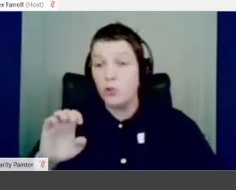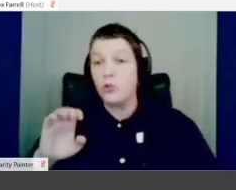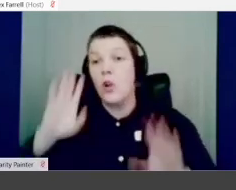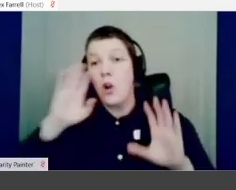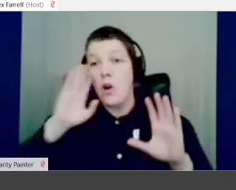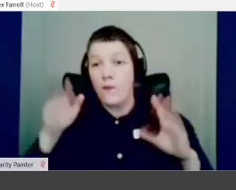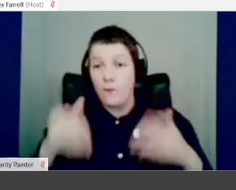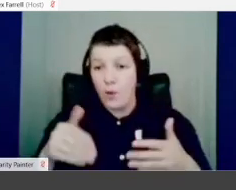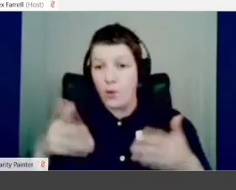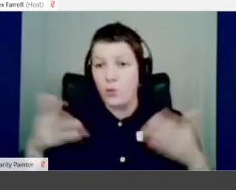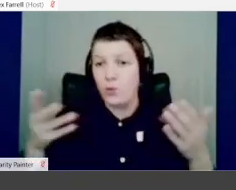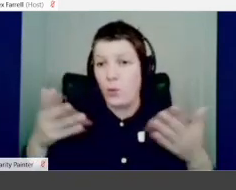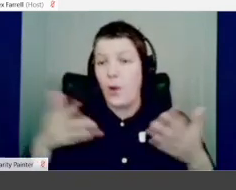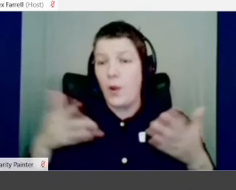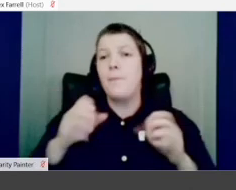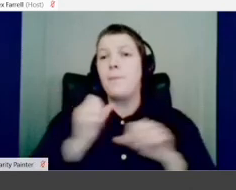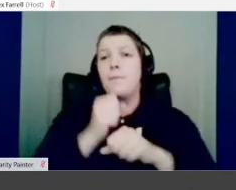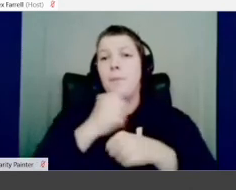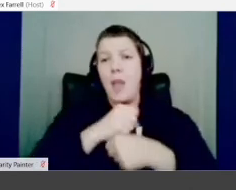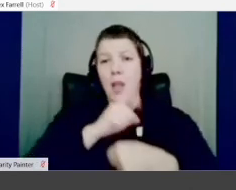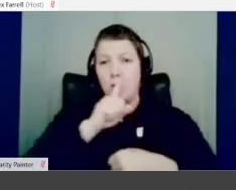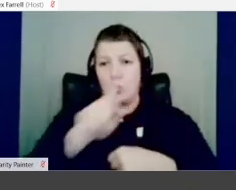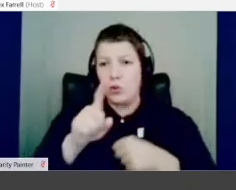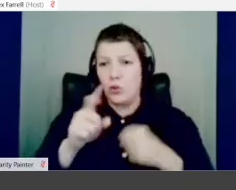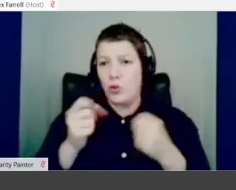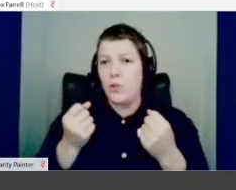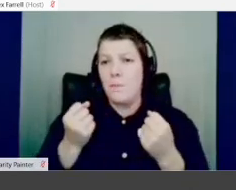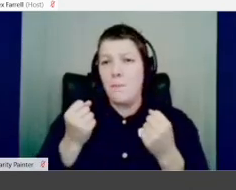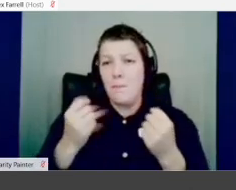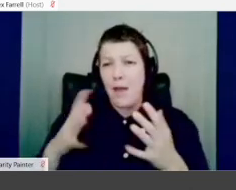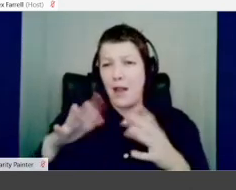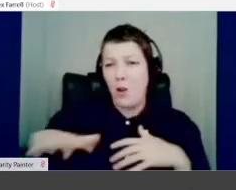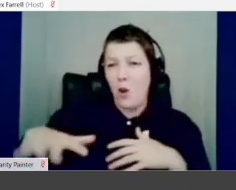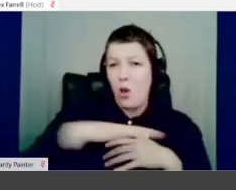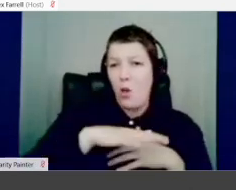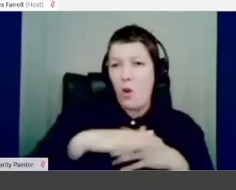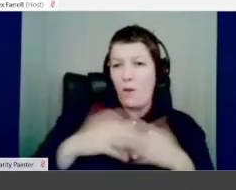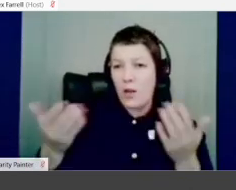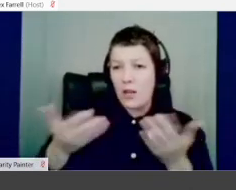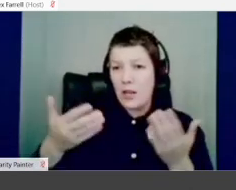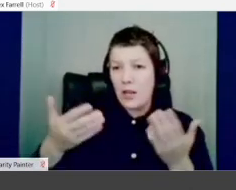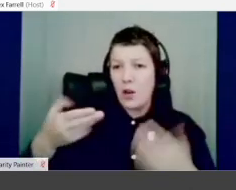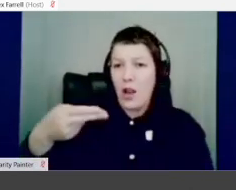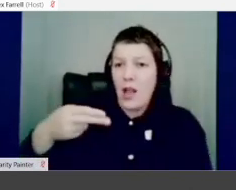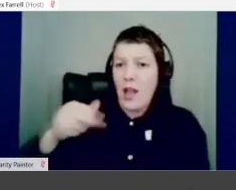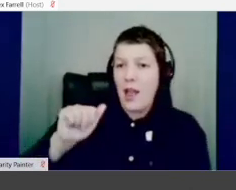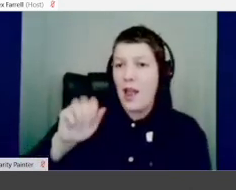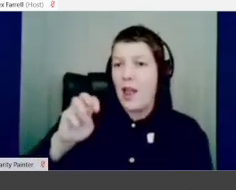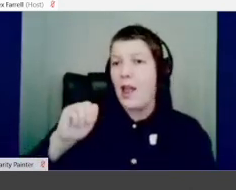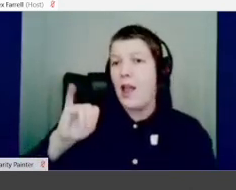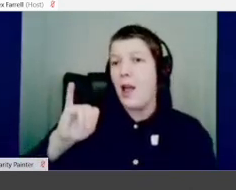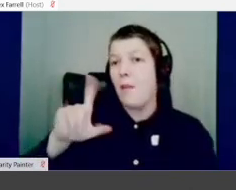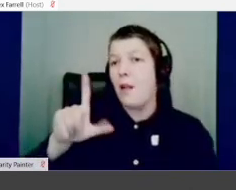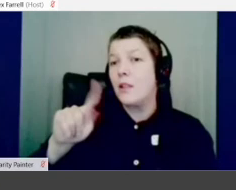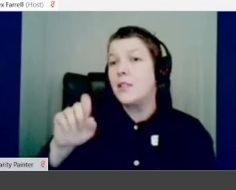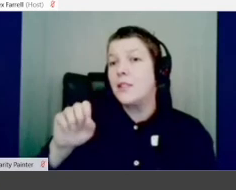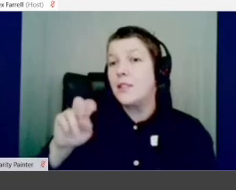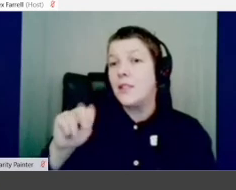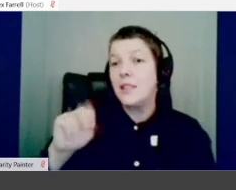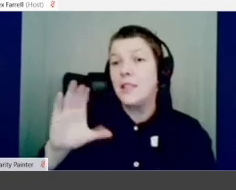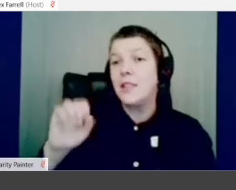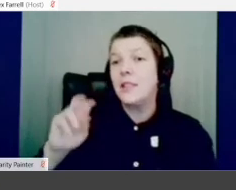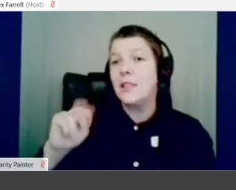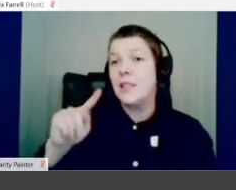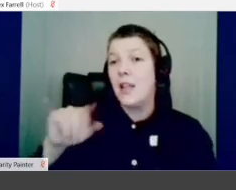Hamilton County as possible. And so that meant not just making sure that we got things right for screen readers or for English